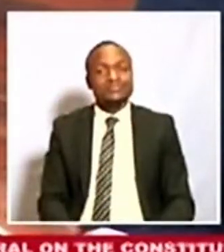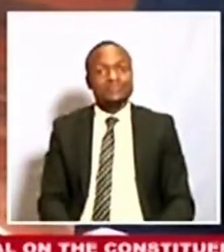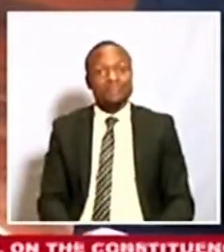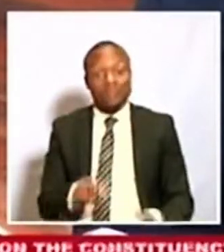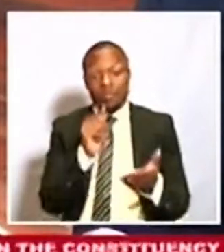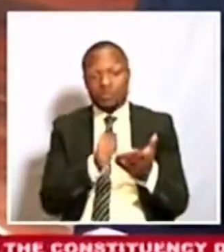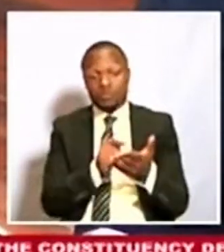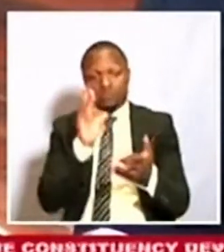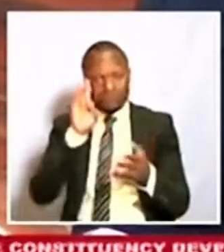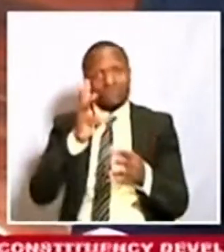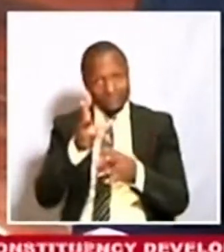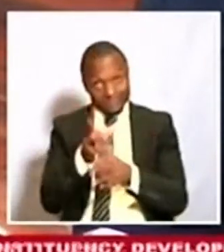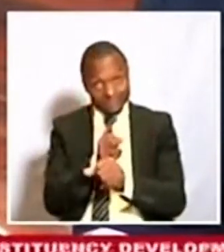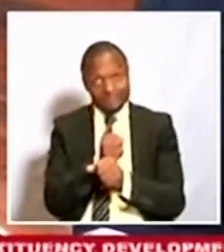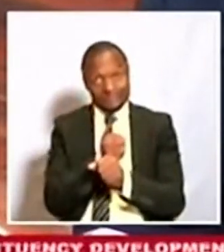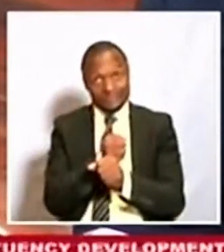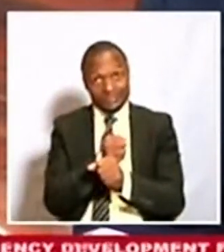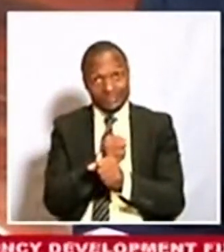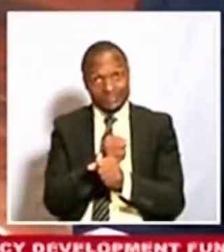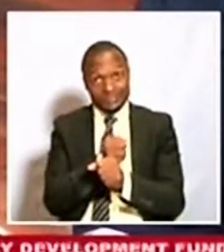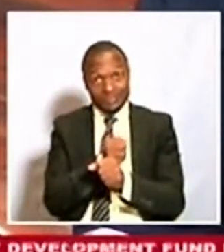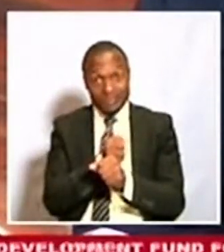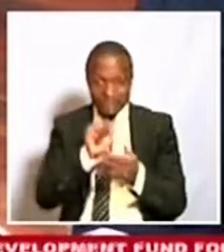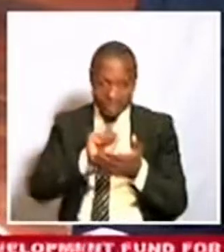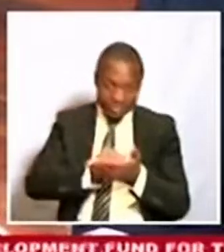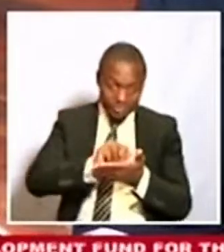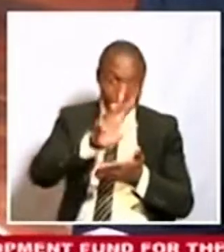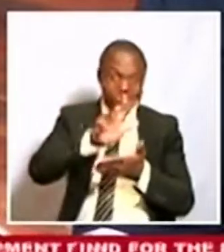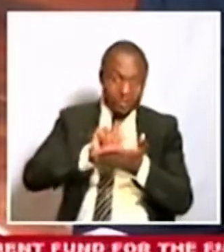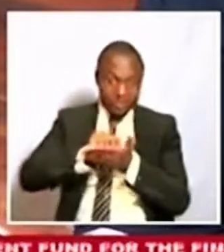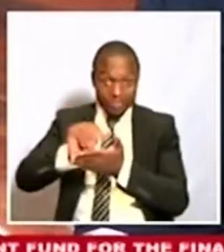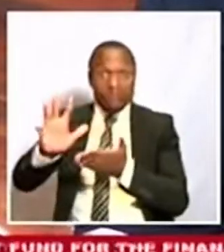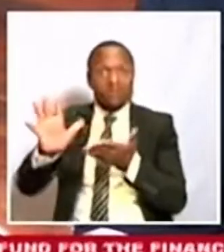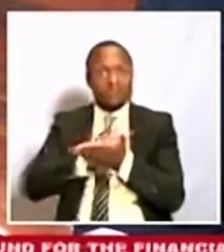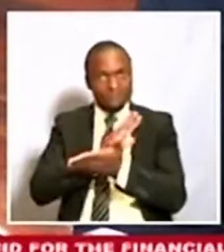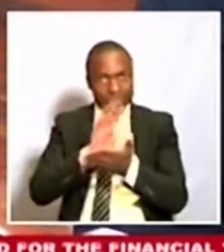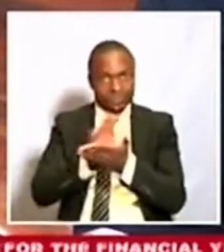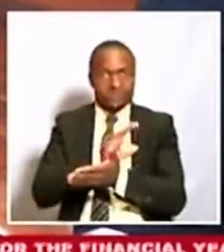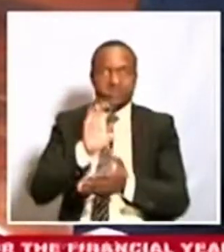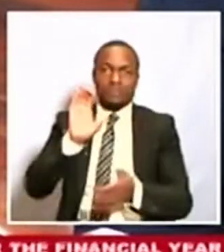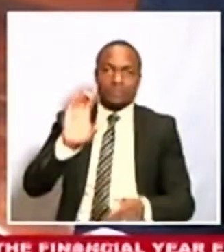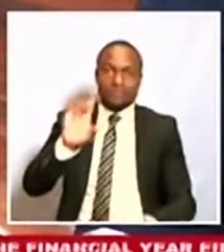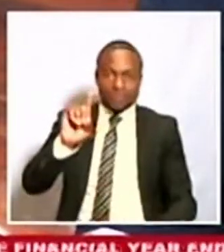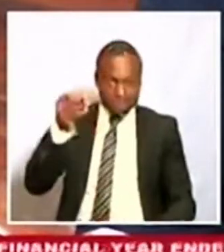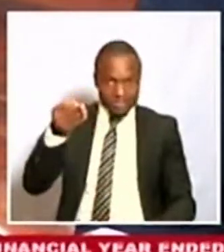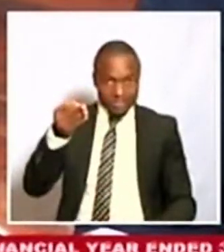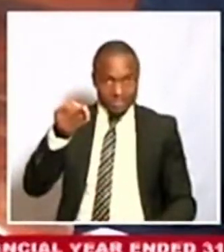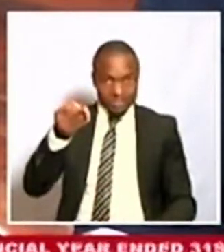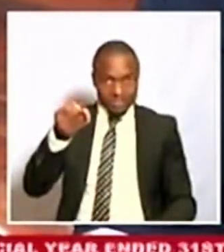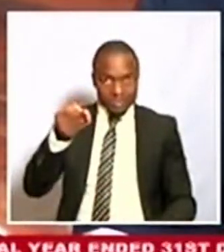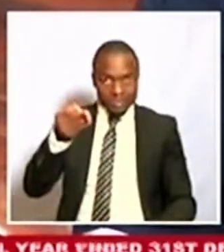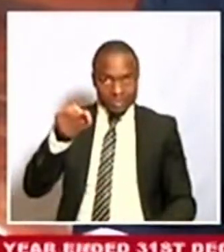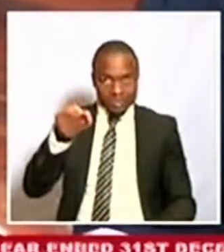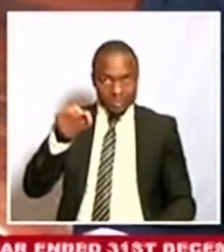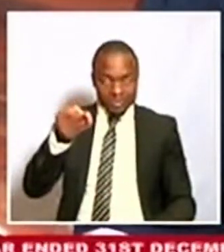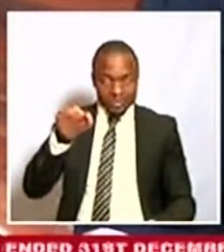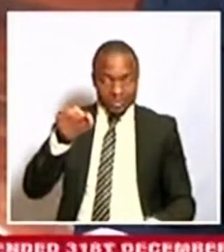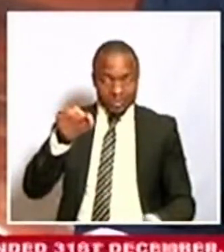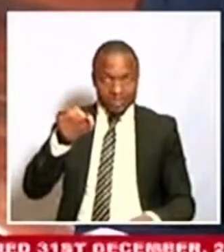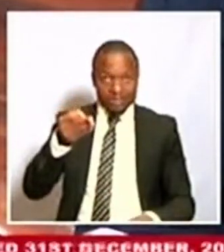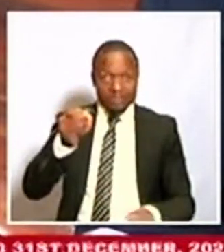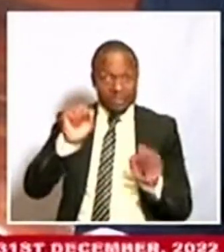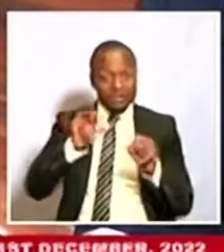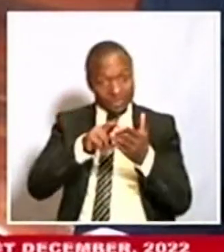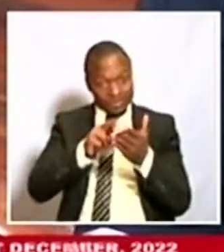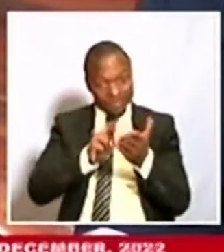this will be achieved by early advertising of all constituents development fund components. We can report that, Chair,